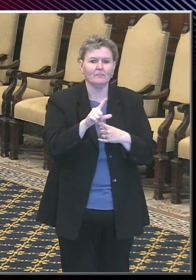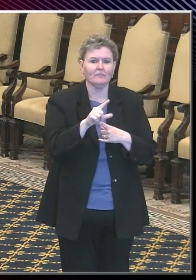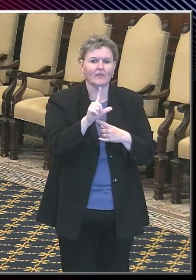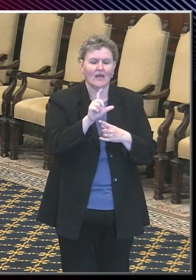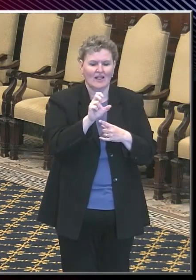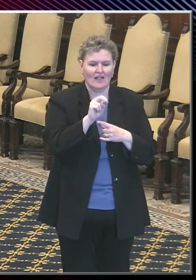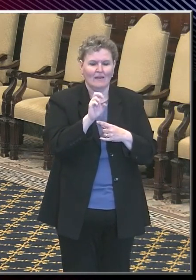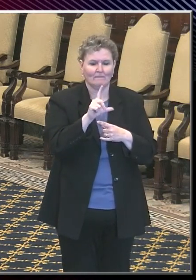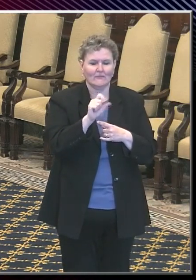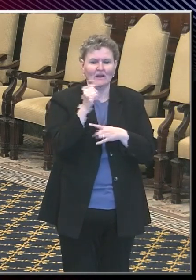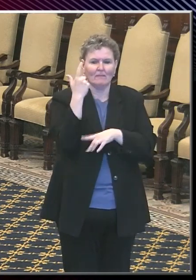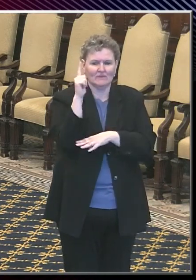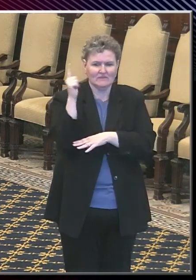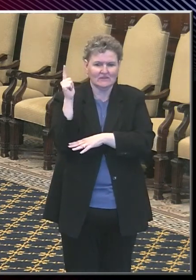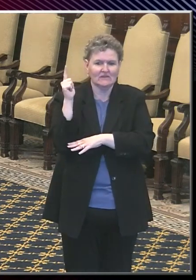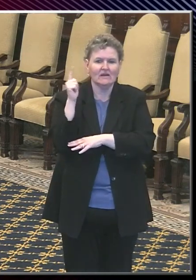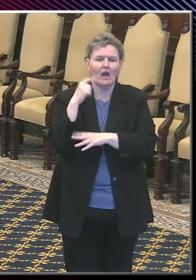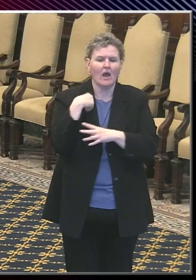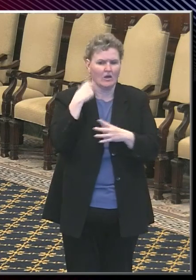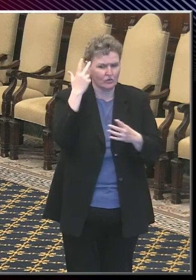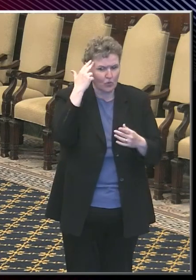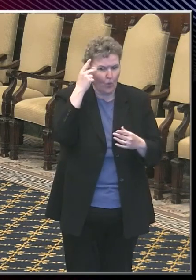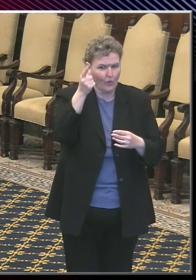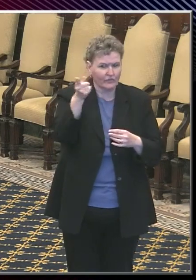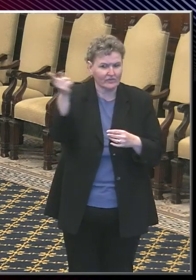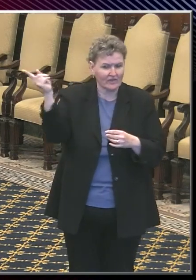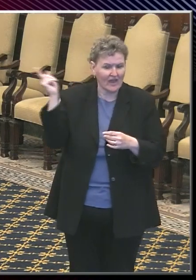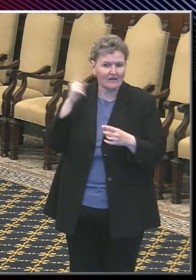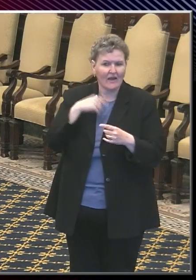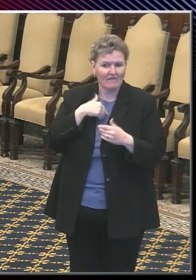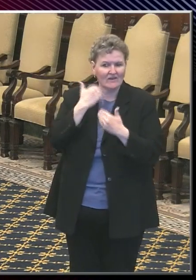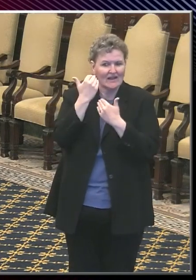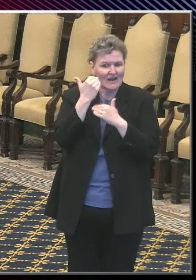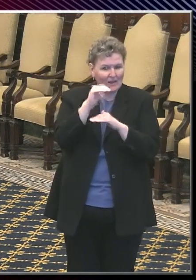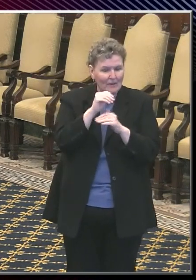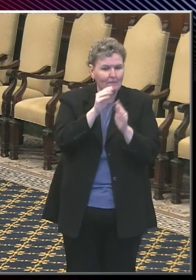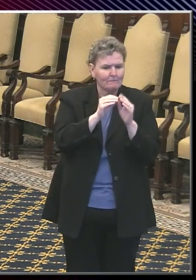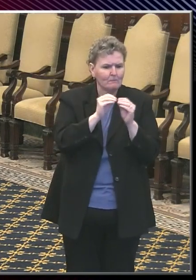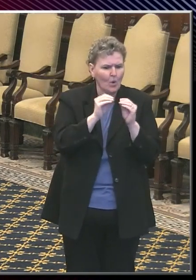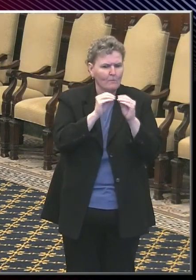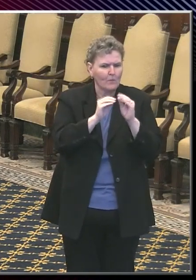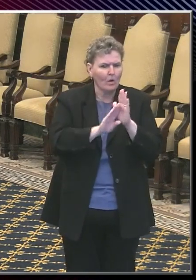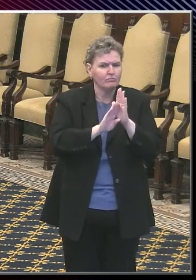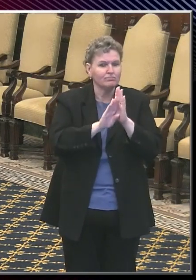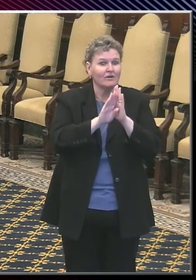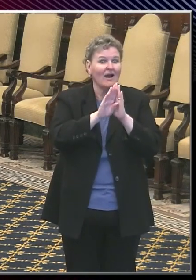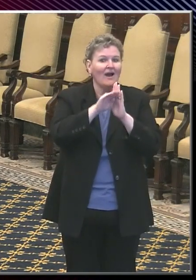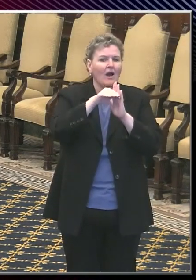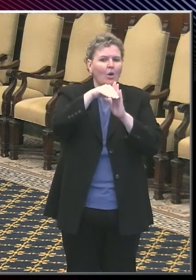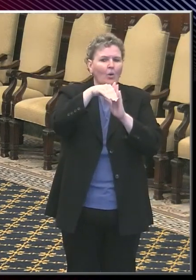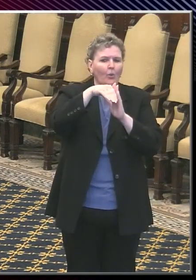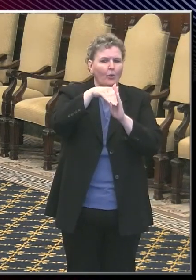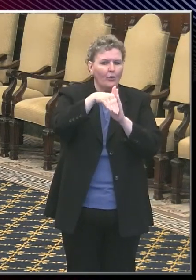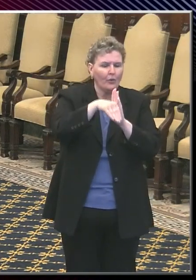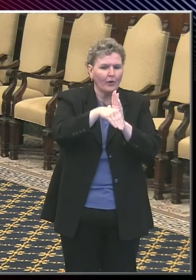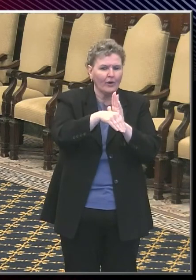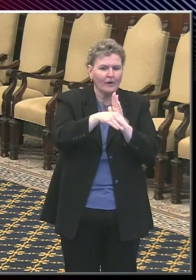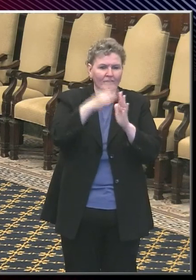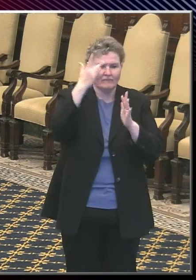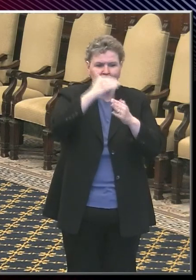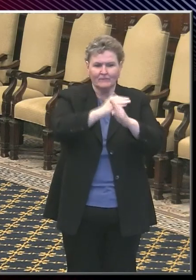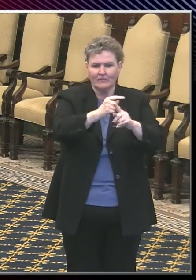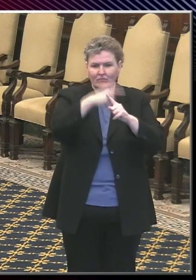it quickly. So that is an important number. It is not the only number that either the governor's looking at or that we're looking at. But the other issue, too,